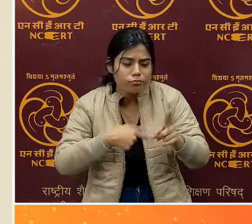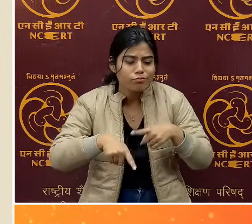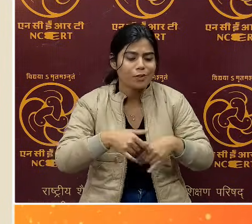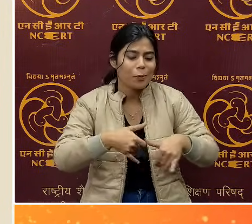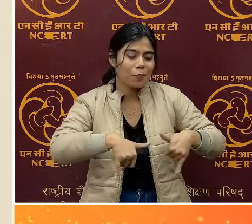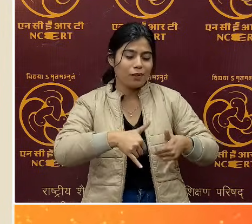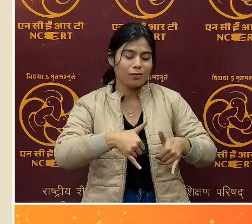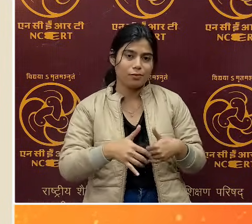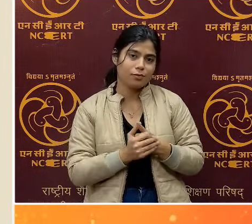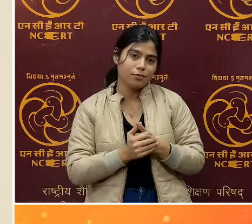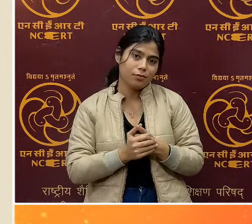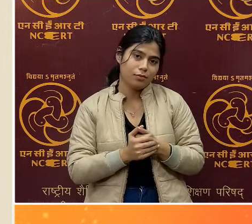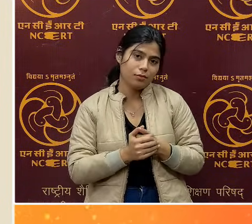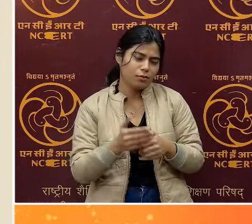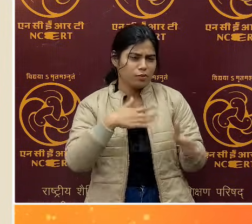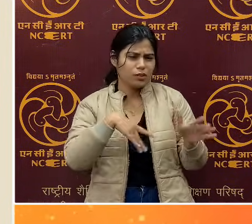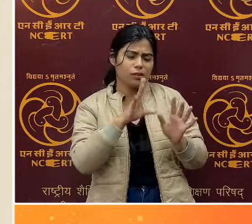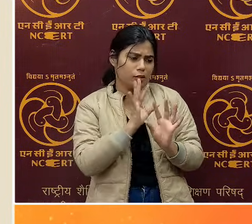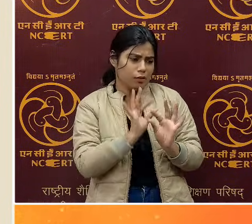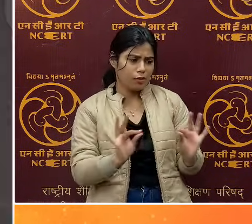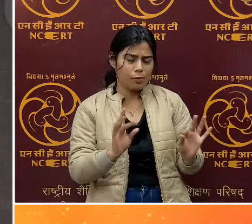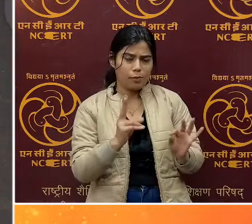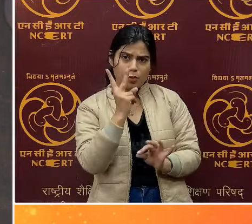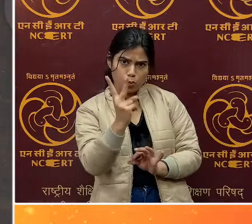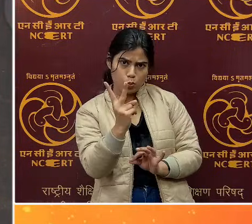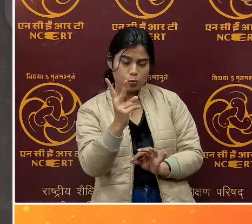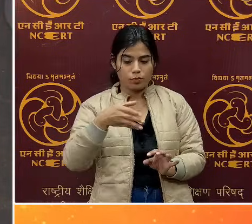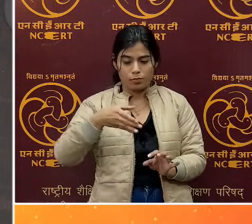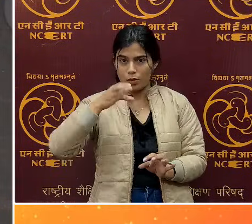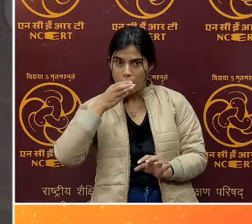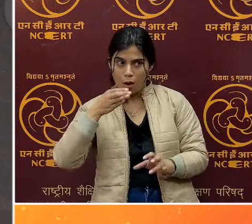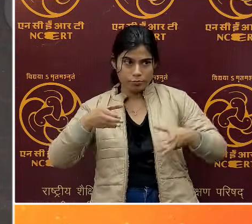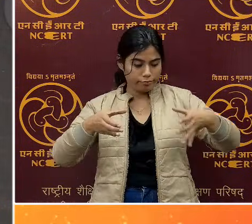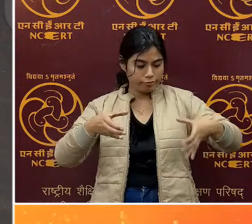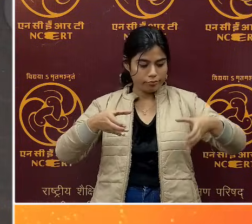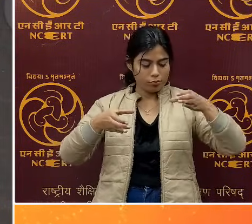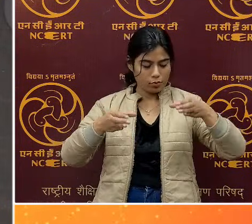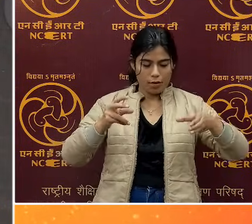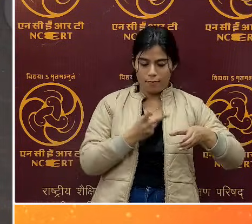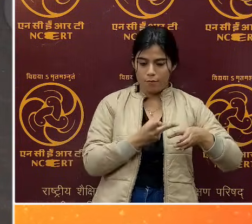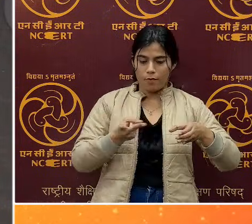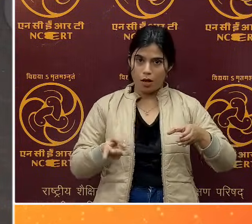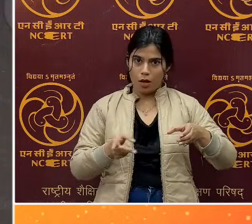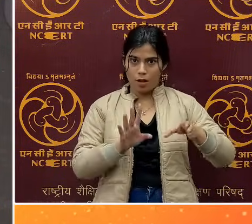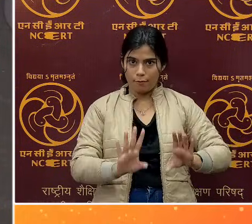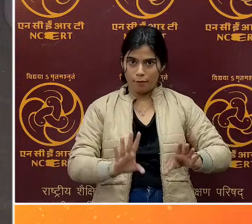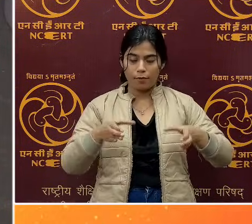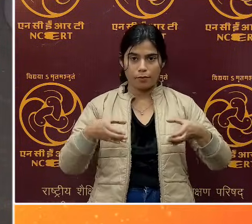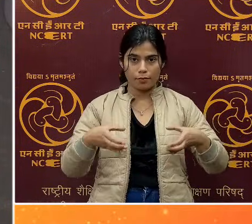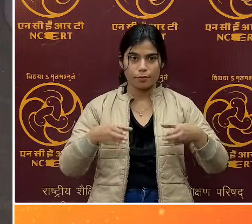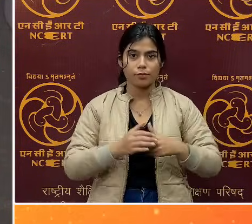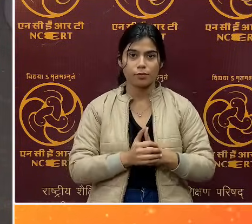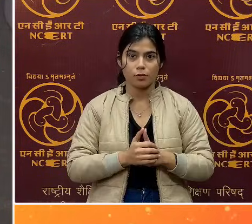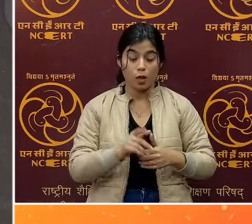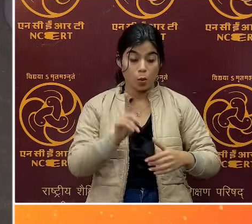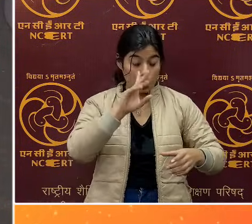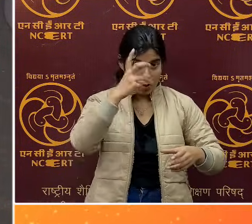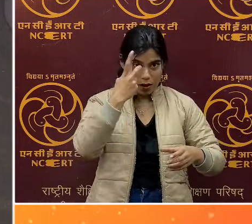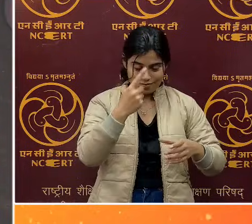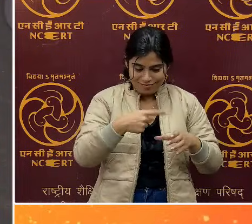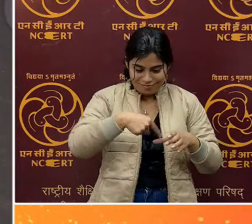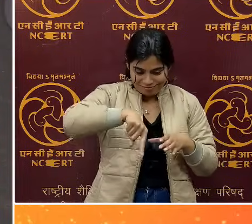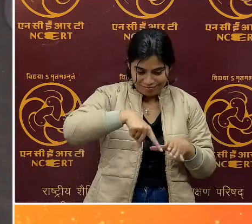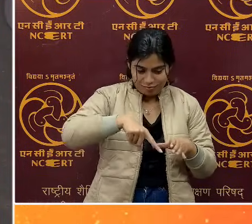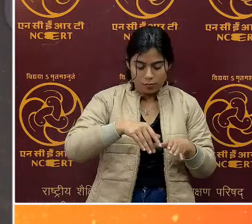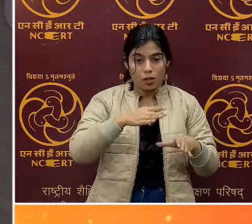right? You can take 2 cups. So Okay. to one we have to make this pinhole,